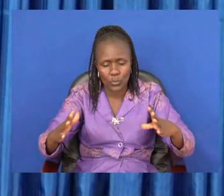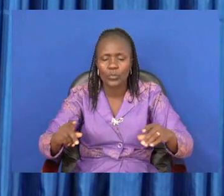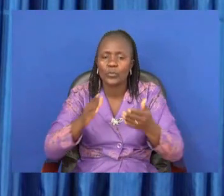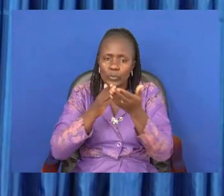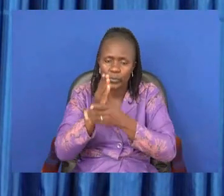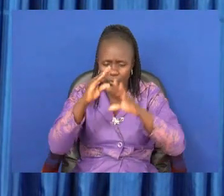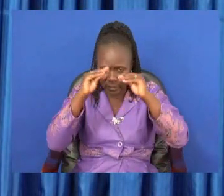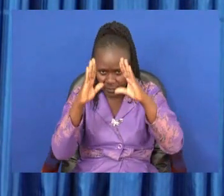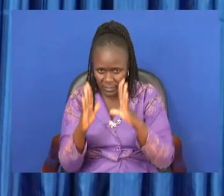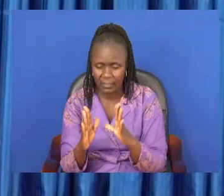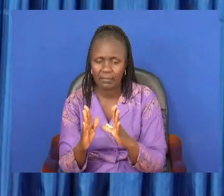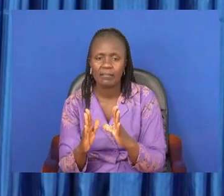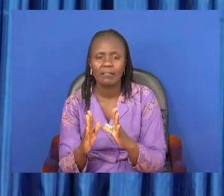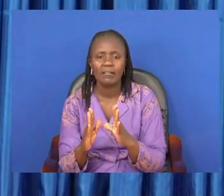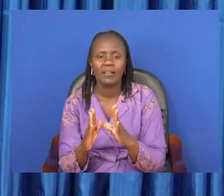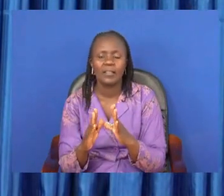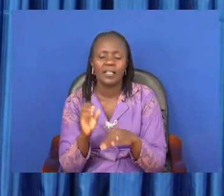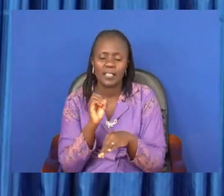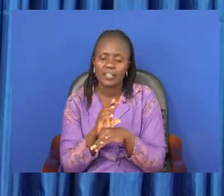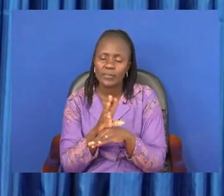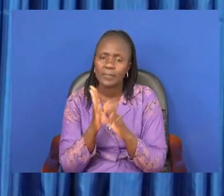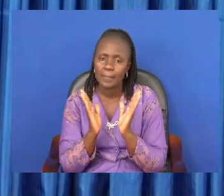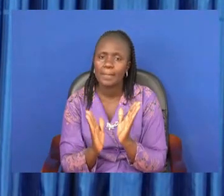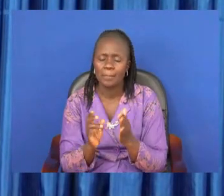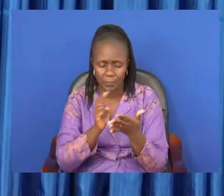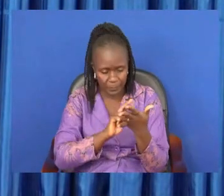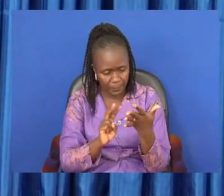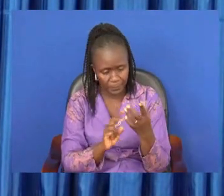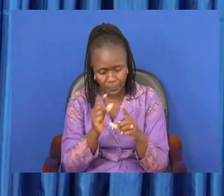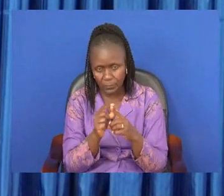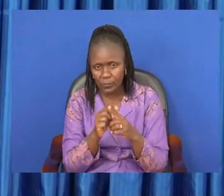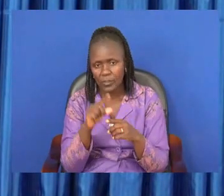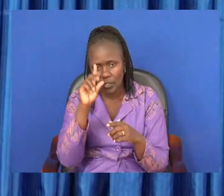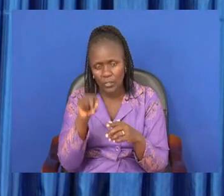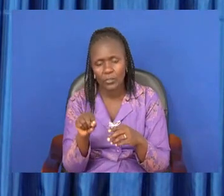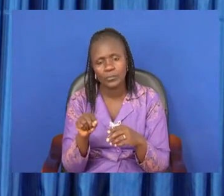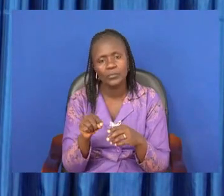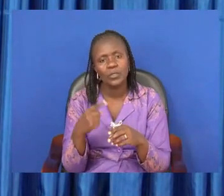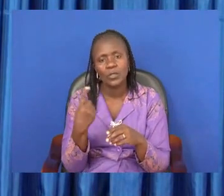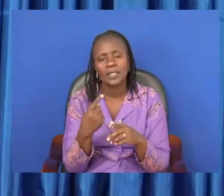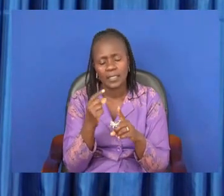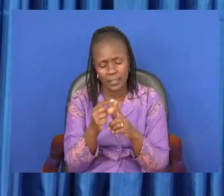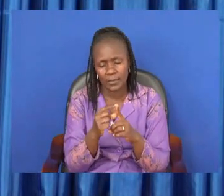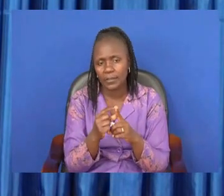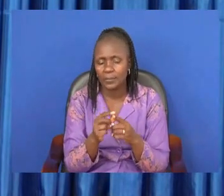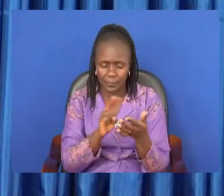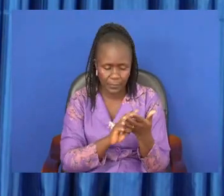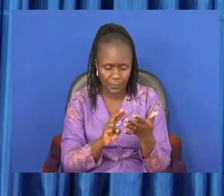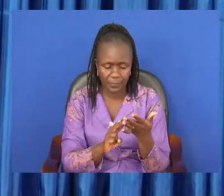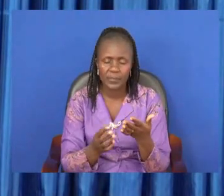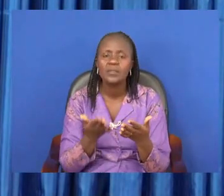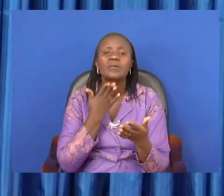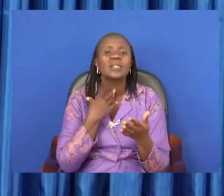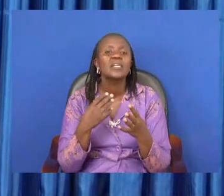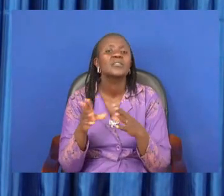teaching. Paul advises us to read the word of God. And not only reading it, as we read it, he wants us